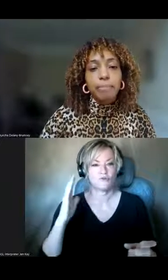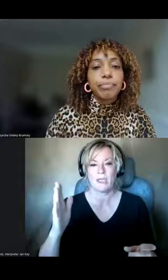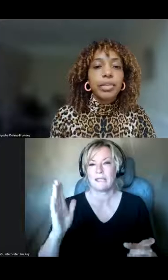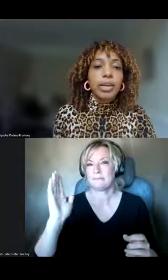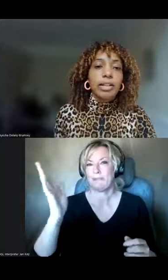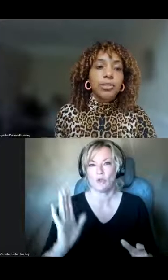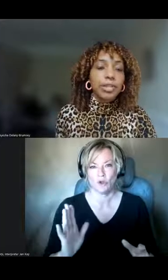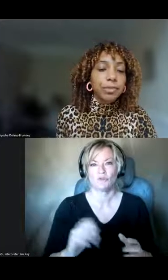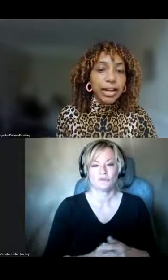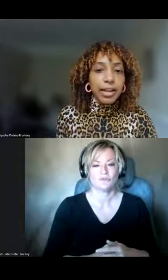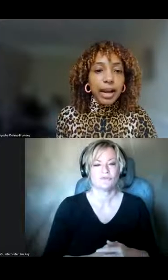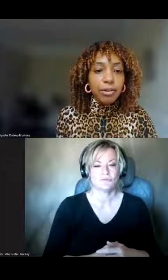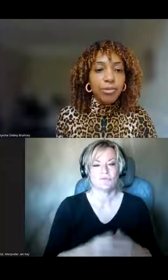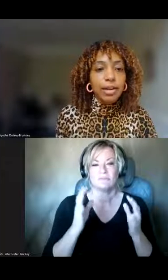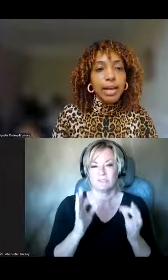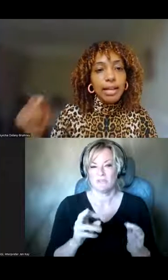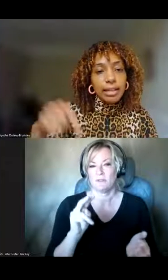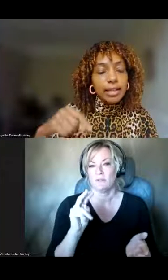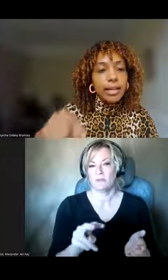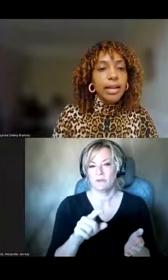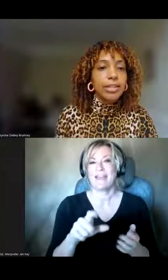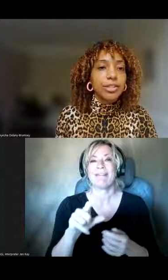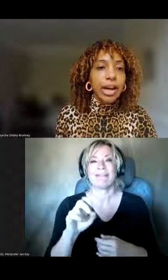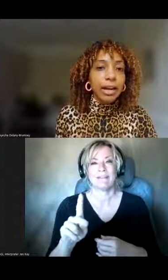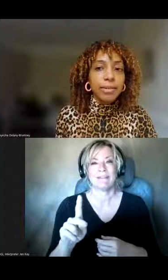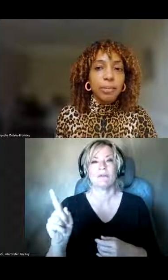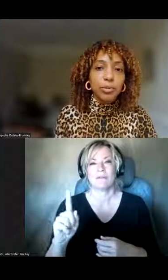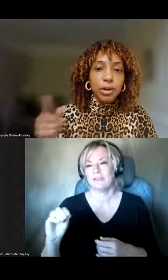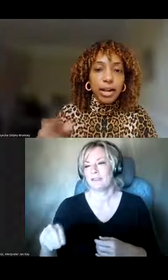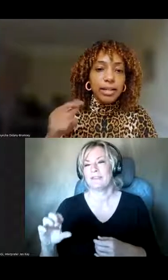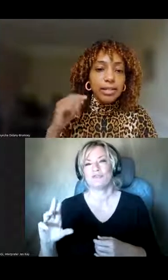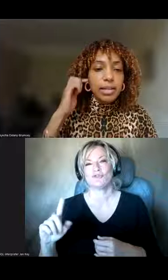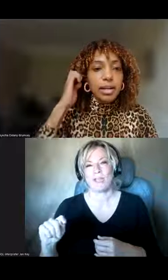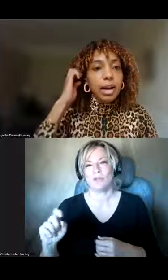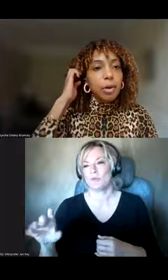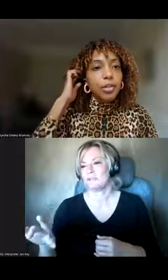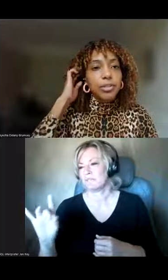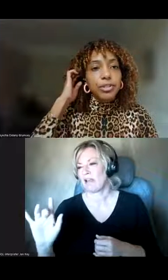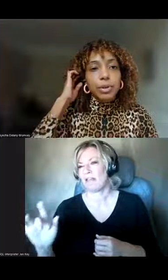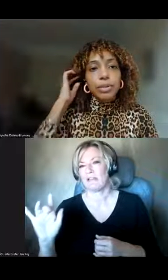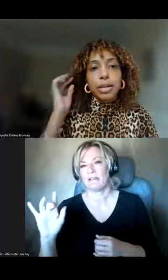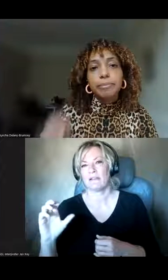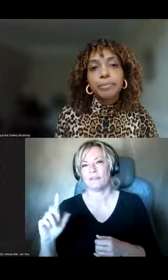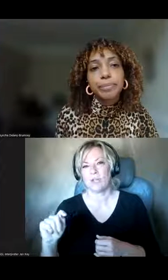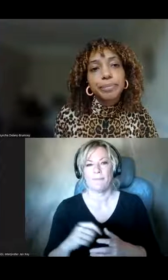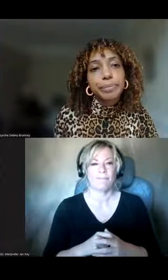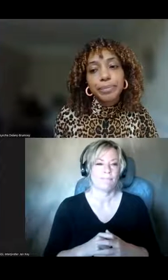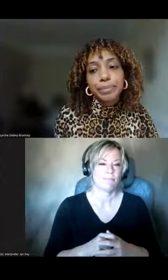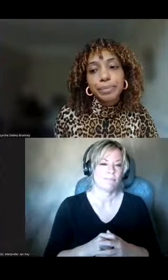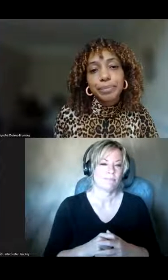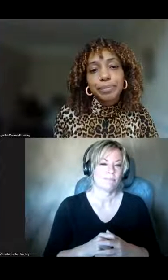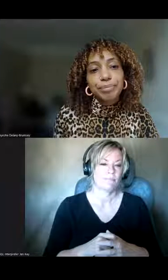And so definitely check that out. You can get that link in the chat, as well as on the materials and website.